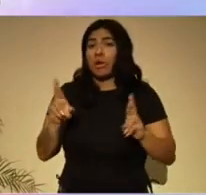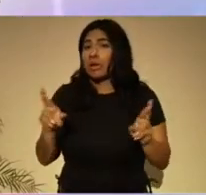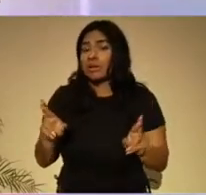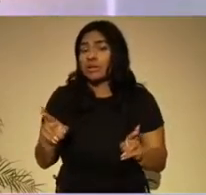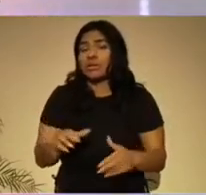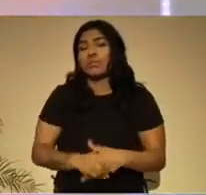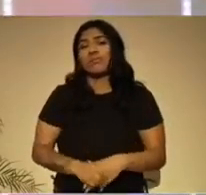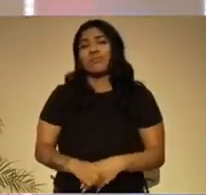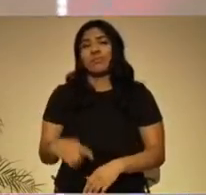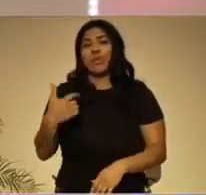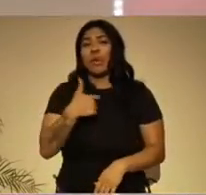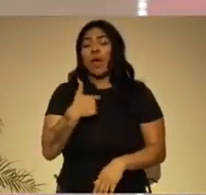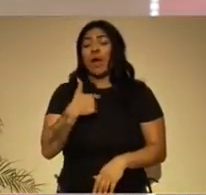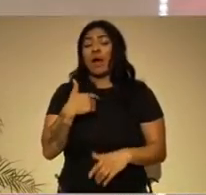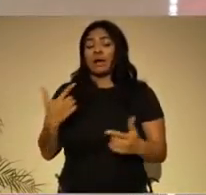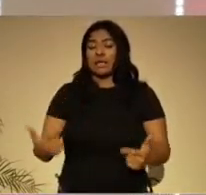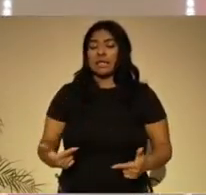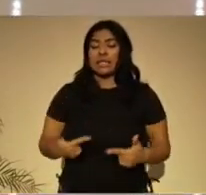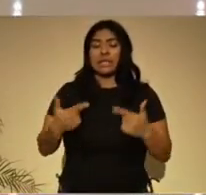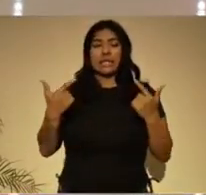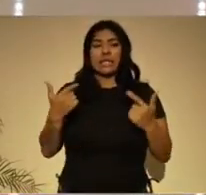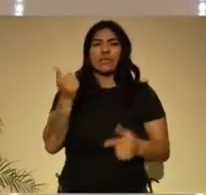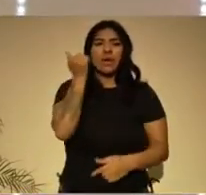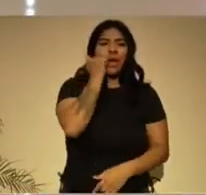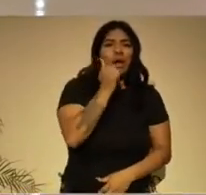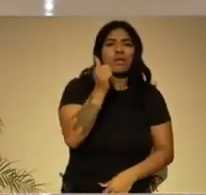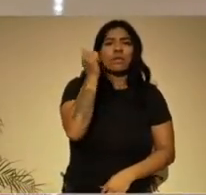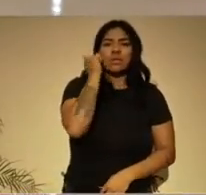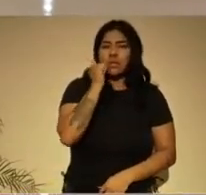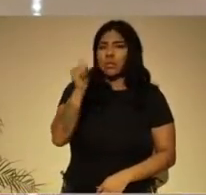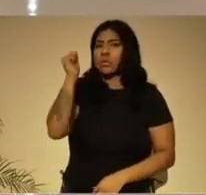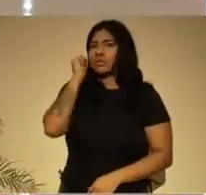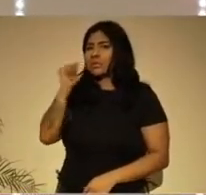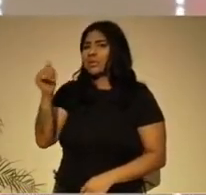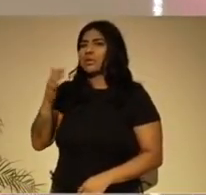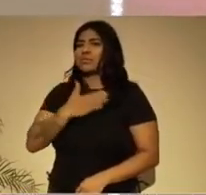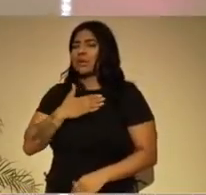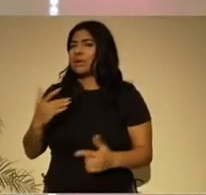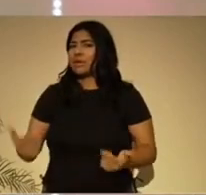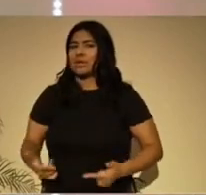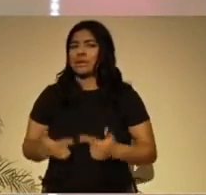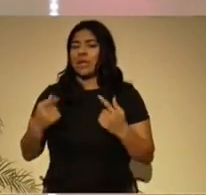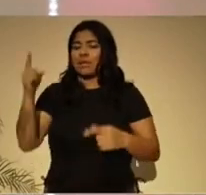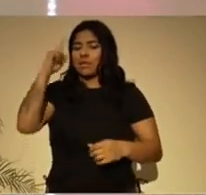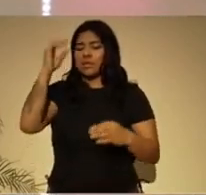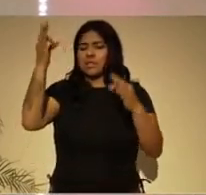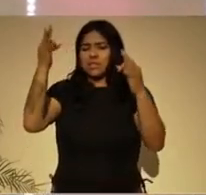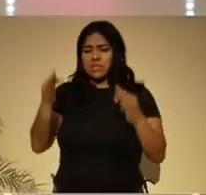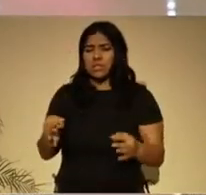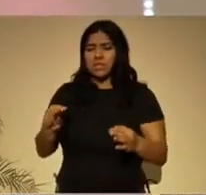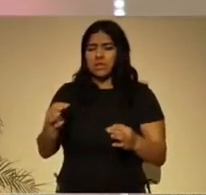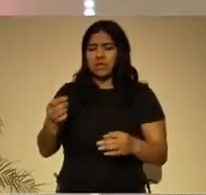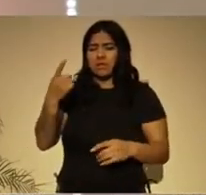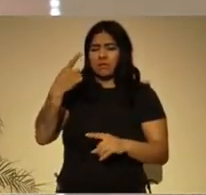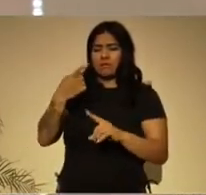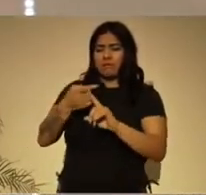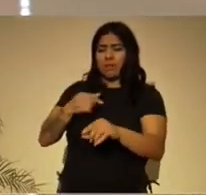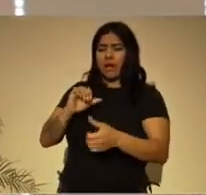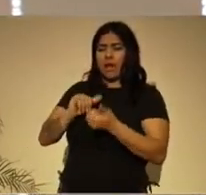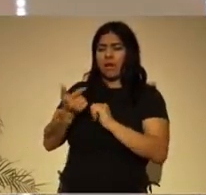Do I live every single day of my life, every decision of my life, from the way that I spend my